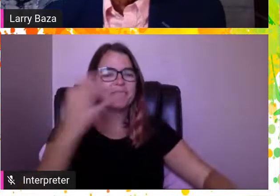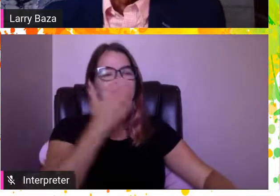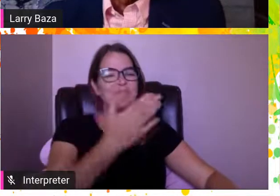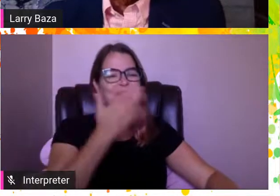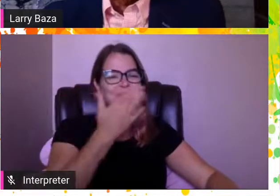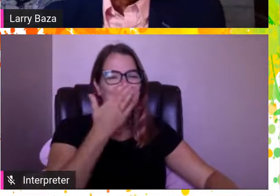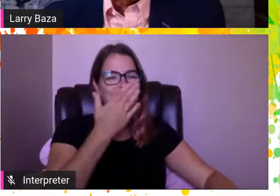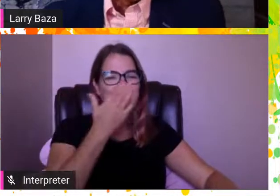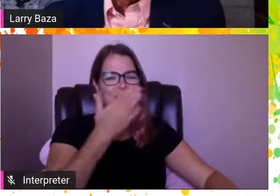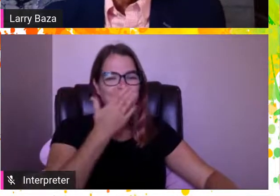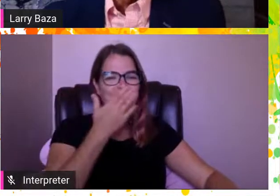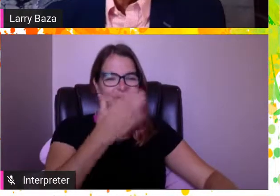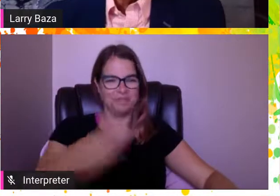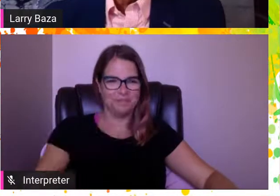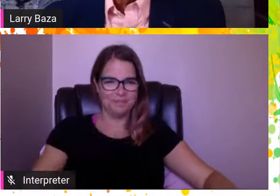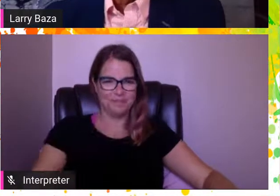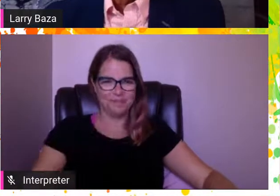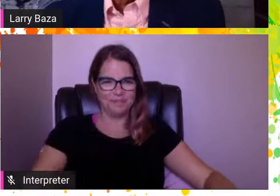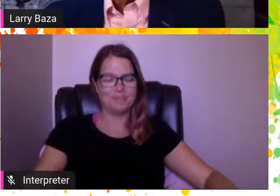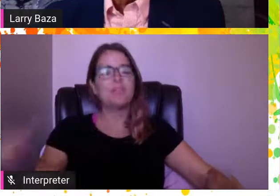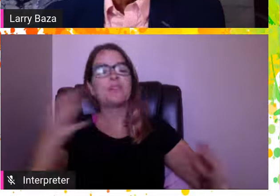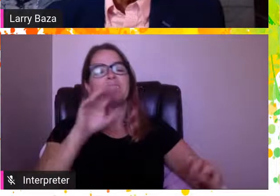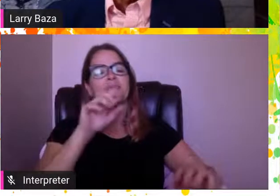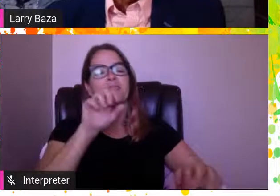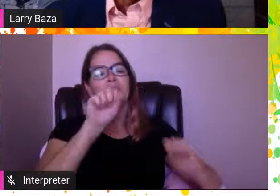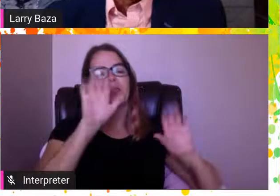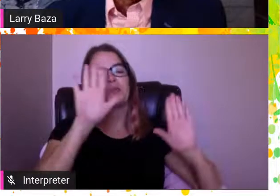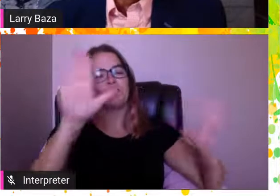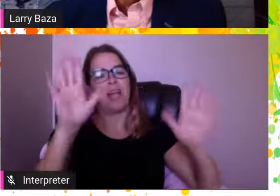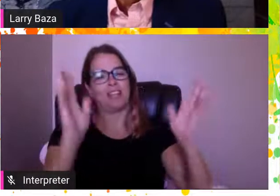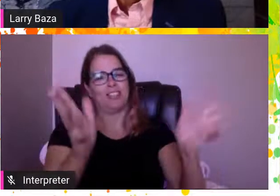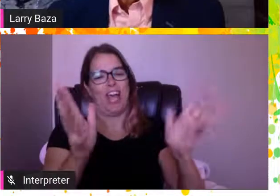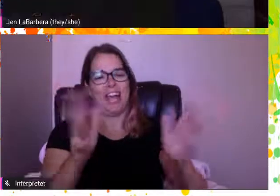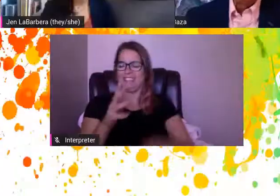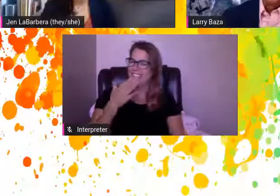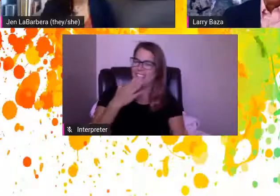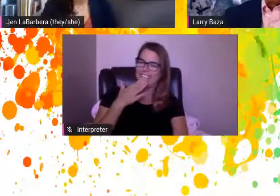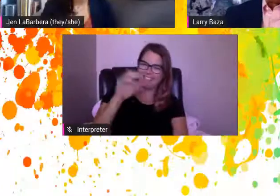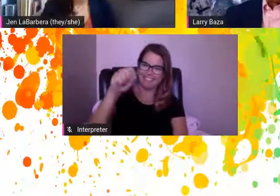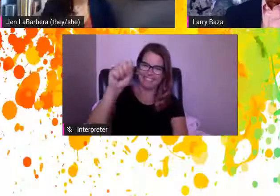Larry. Thank you so much. It was lovely speaking to you. Same here.